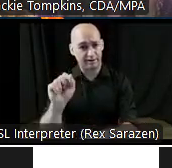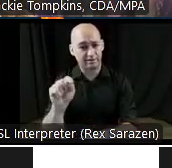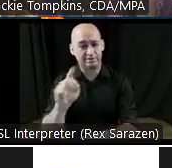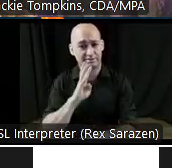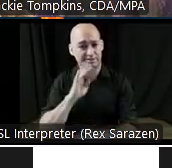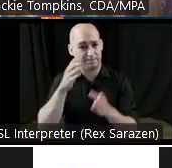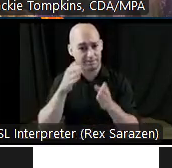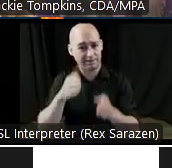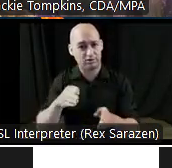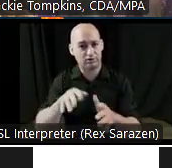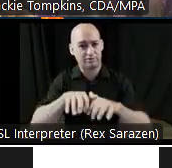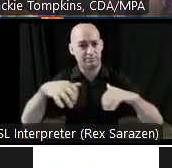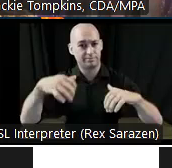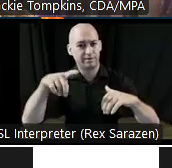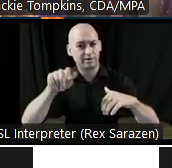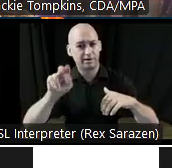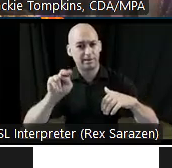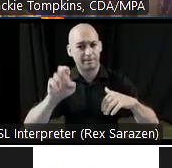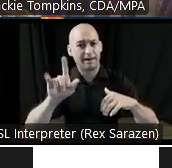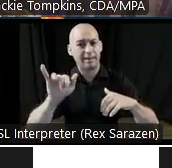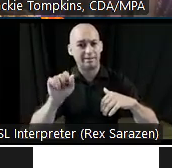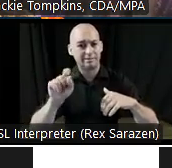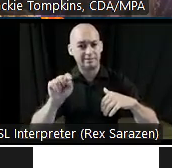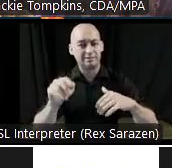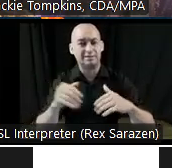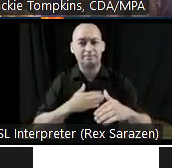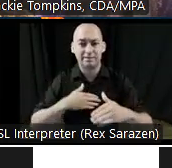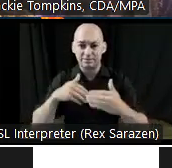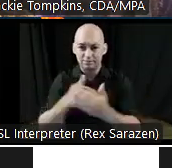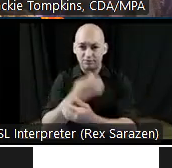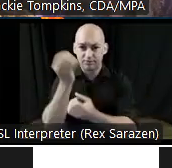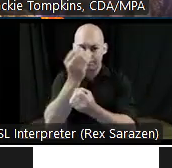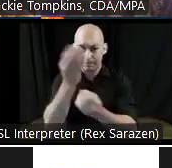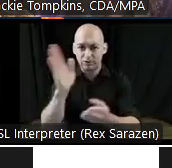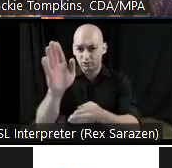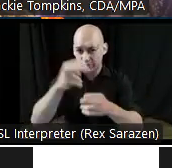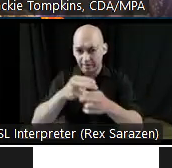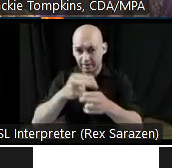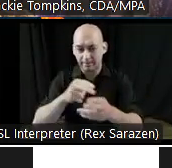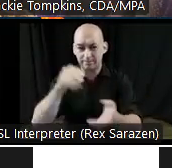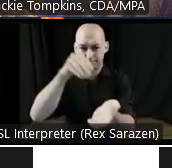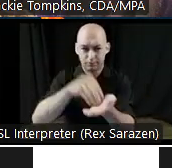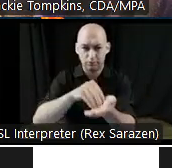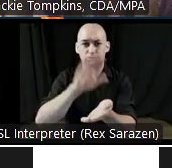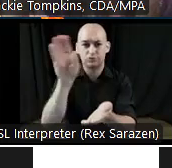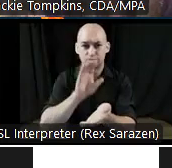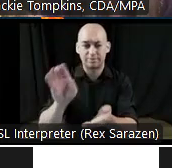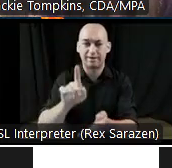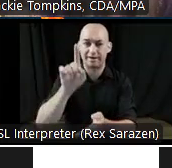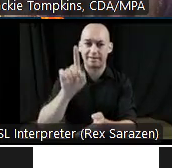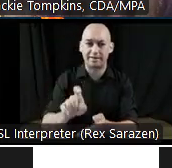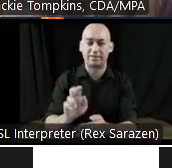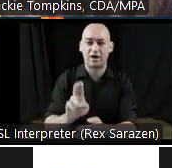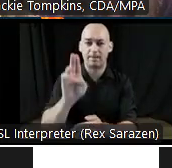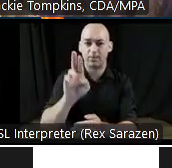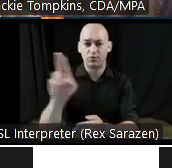speaker/panelist, please take a moment to update your name in Zoom by clicking the upper right-hand corner. You'll see 3